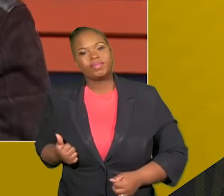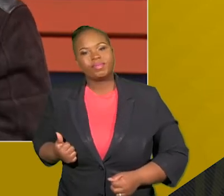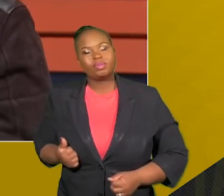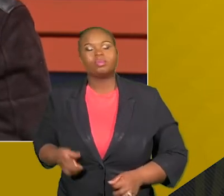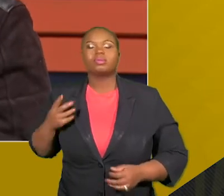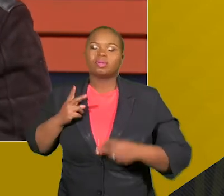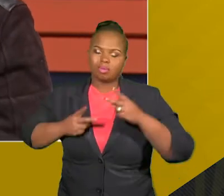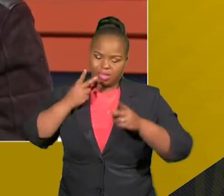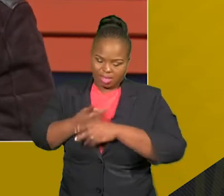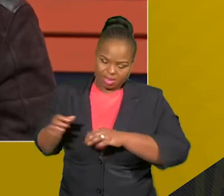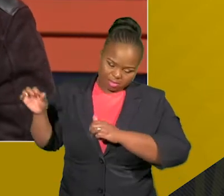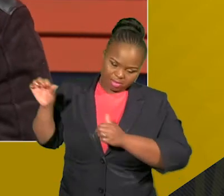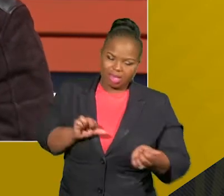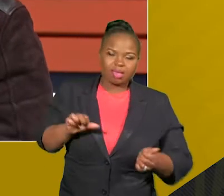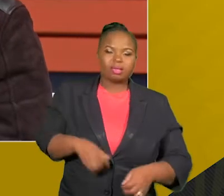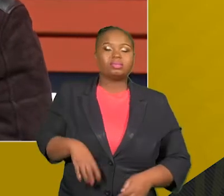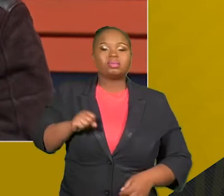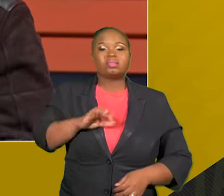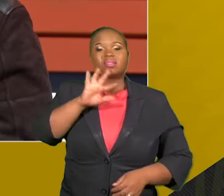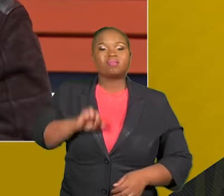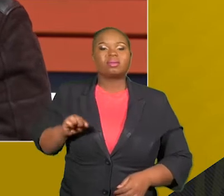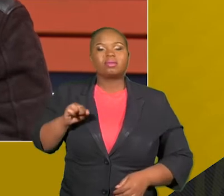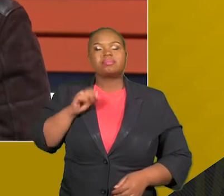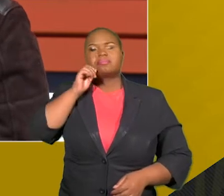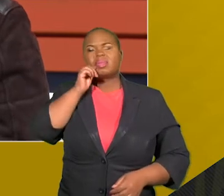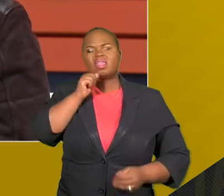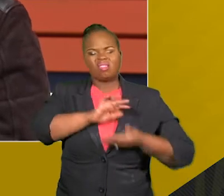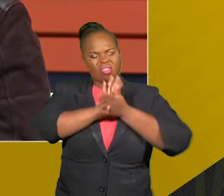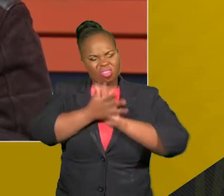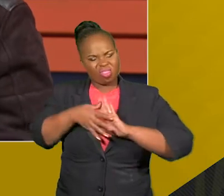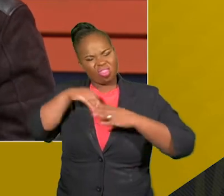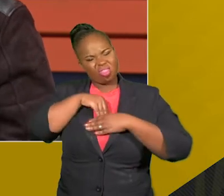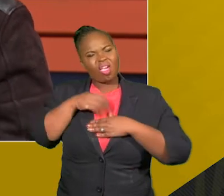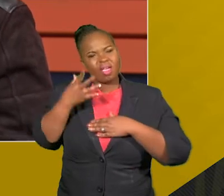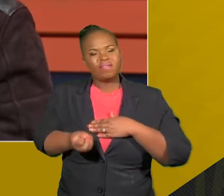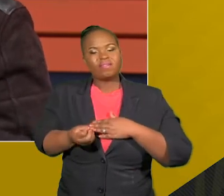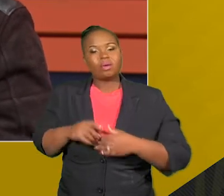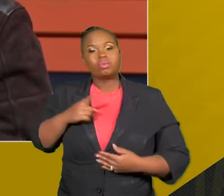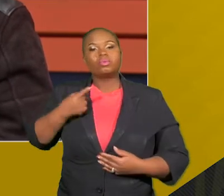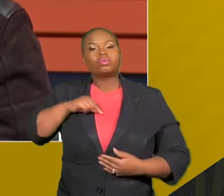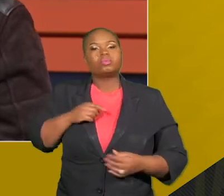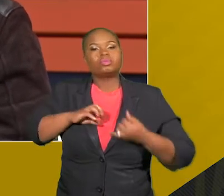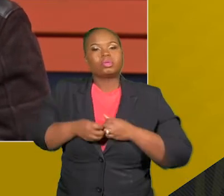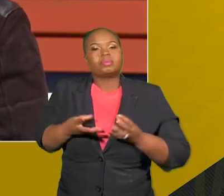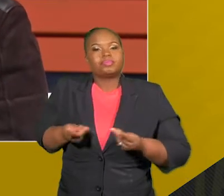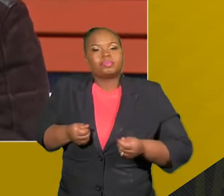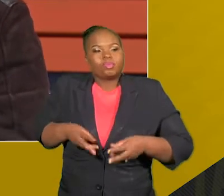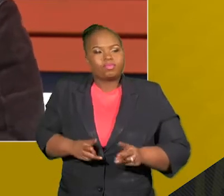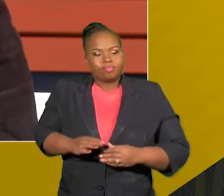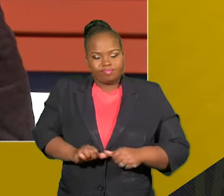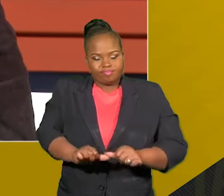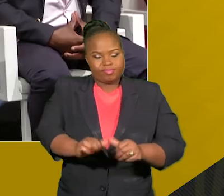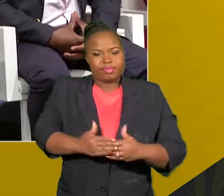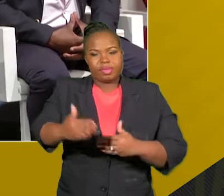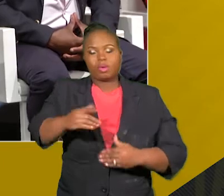are going back again. South African women, men, we are broken. And as we are broken, we need to find a solution on that.